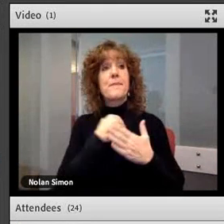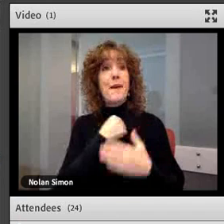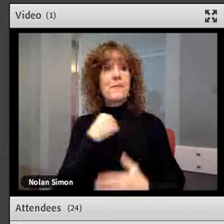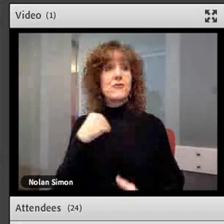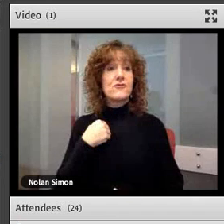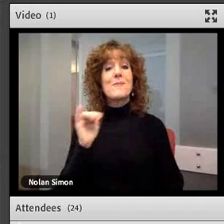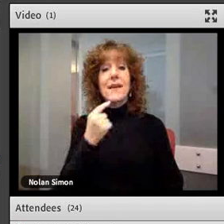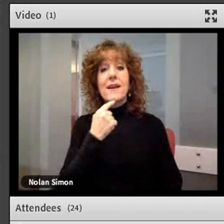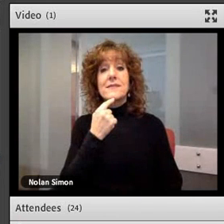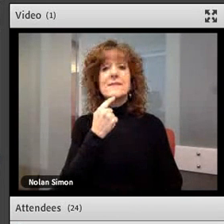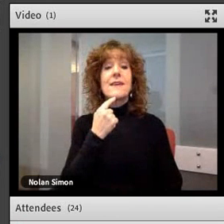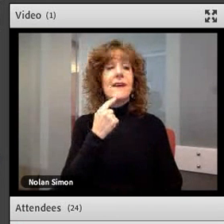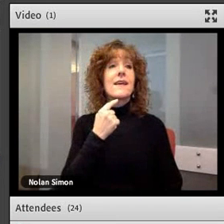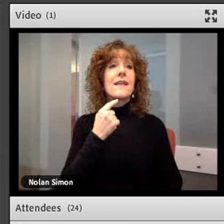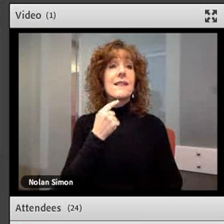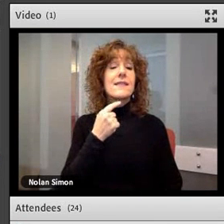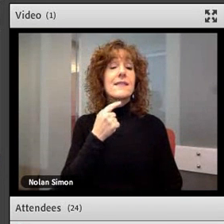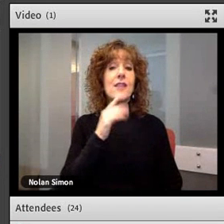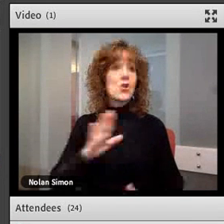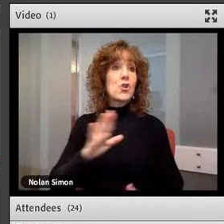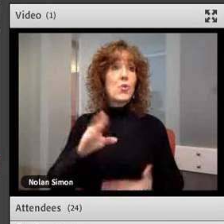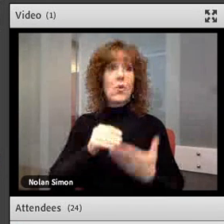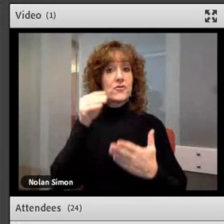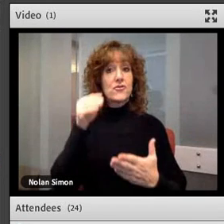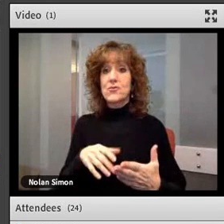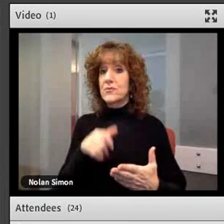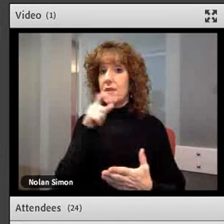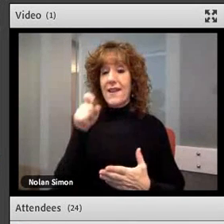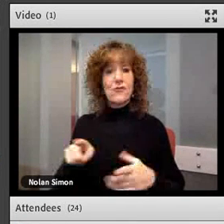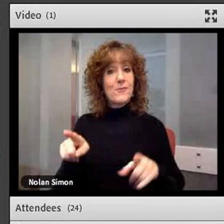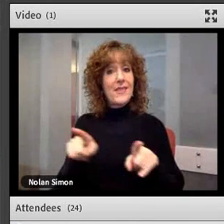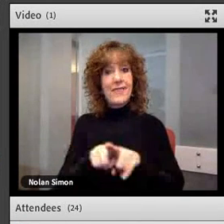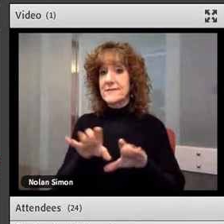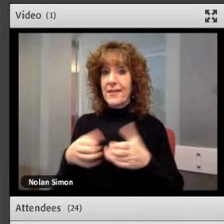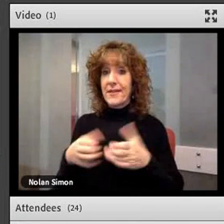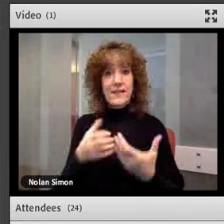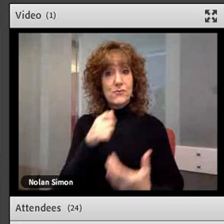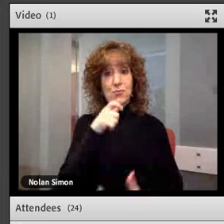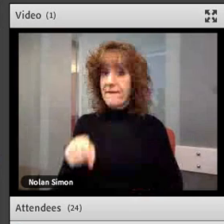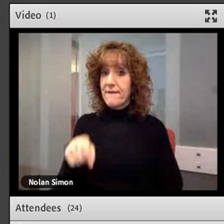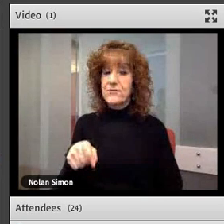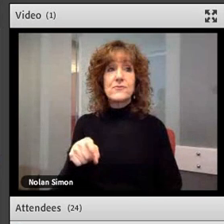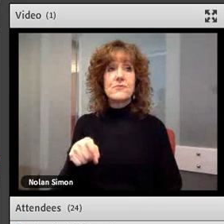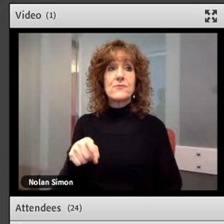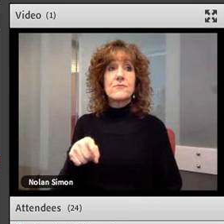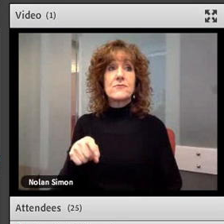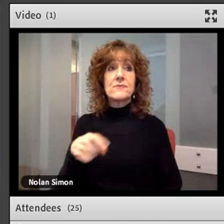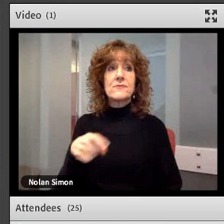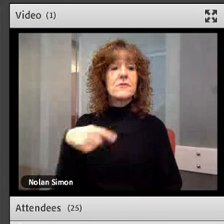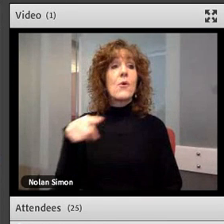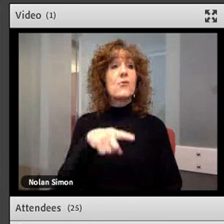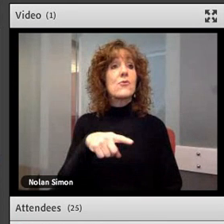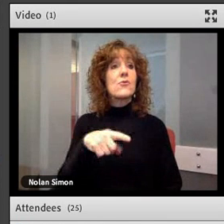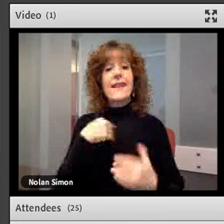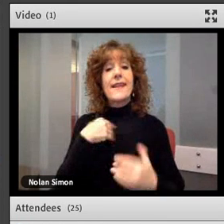So, like I said, your students don't even have to be in the same class. Okay, so you can